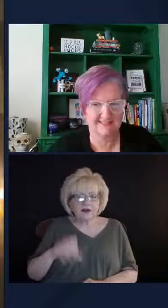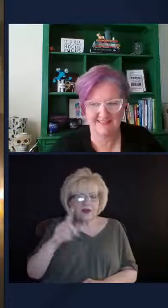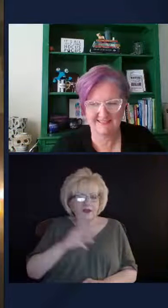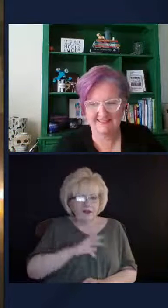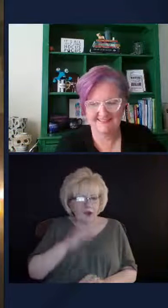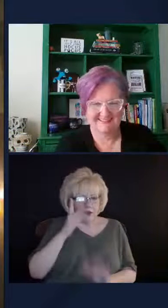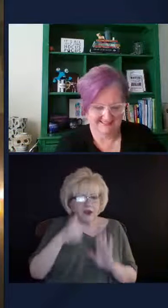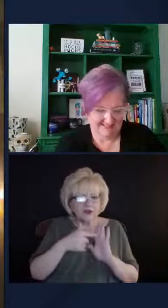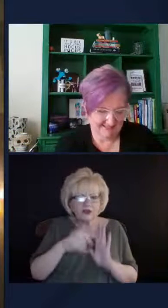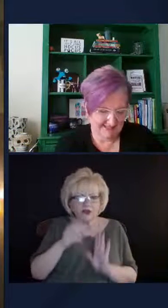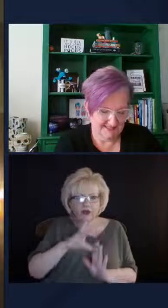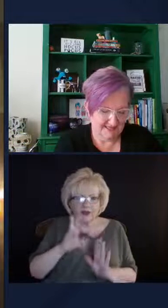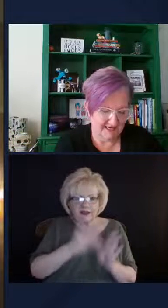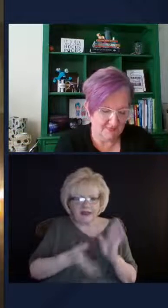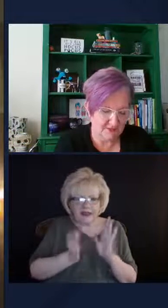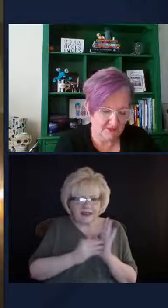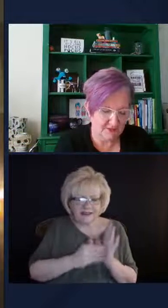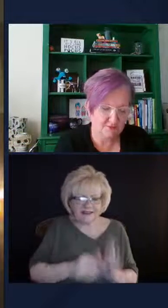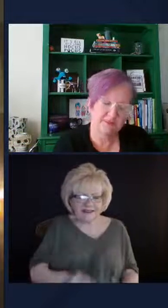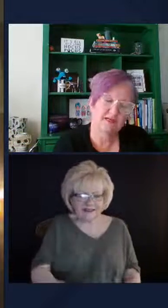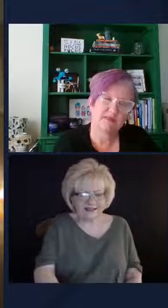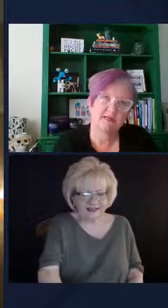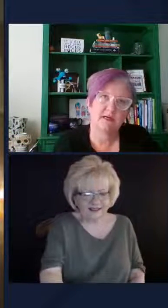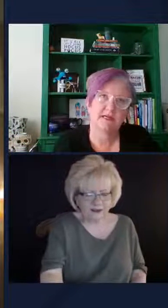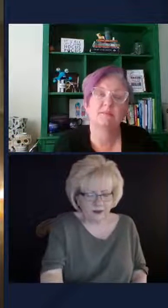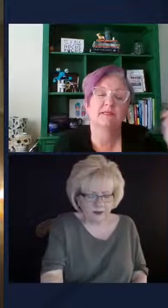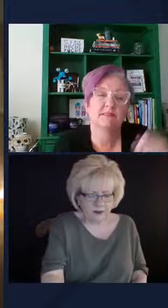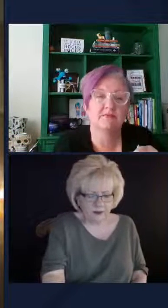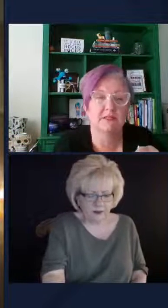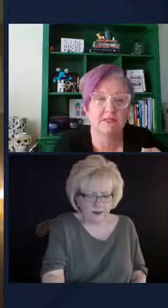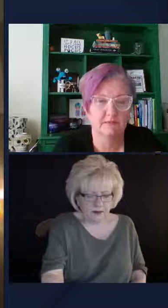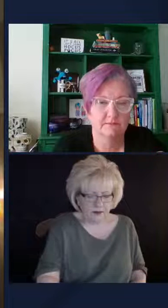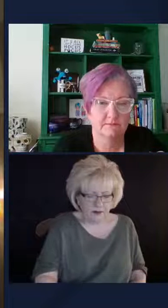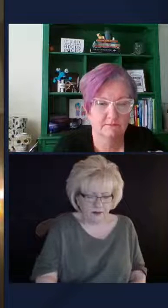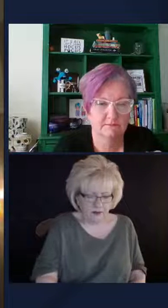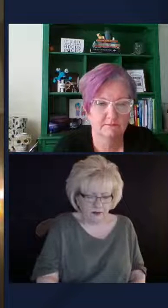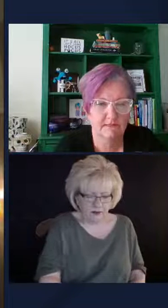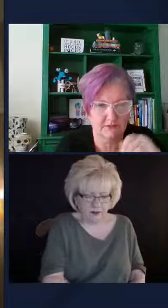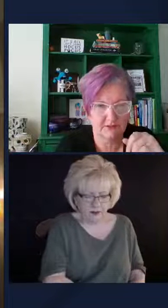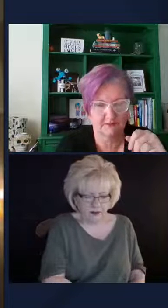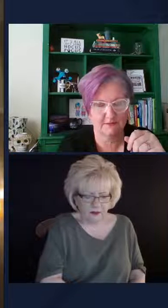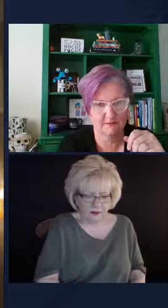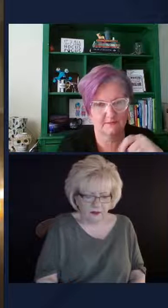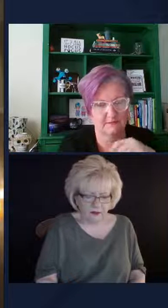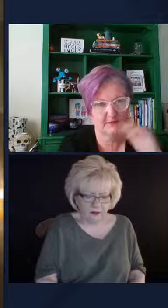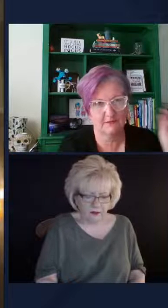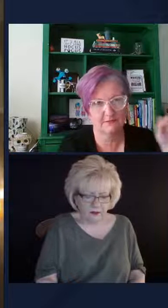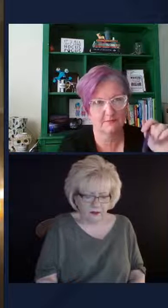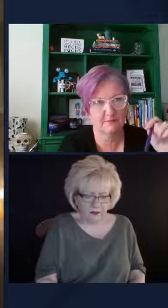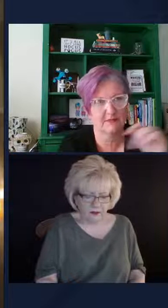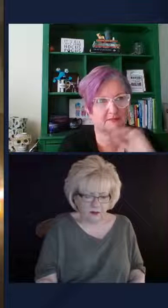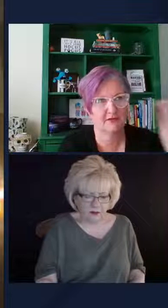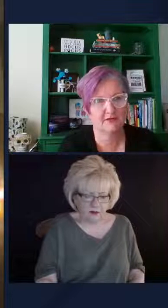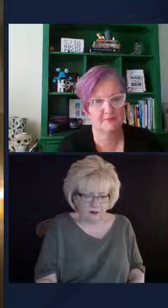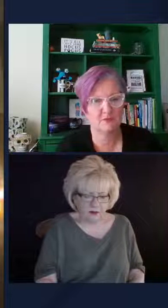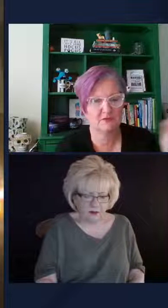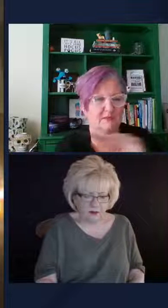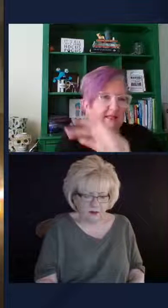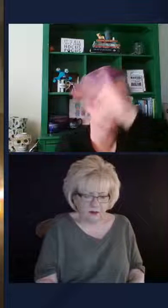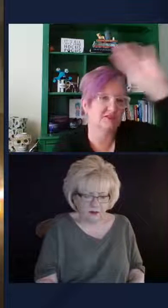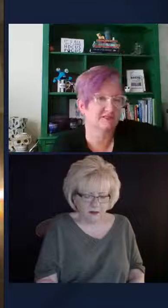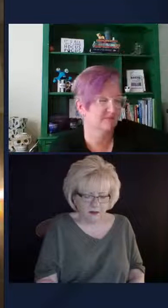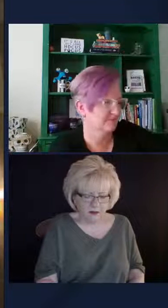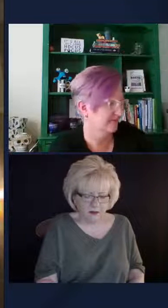can Mhm, see that. So tell me, in Pennsylvania this year, mhm. it's a very